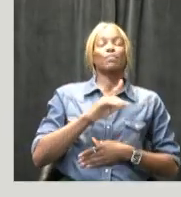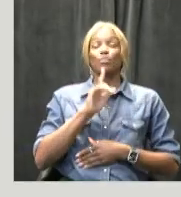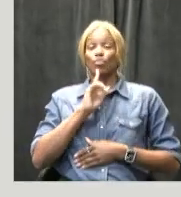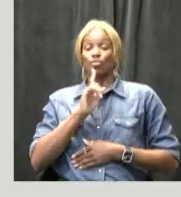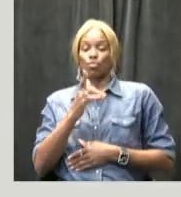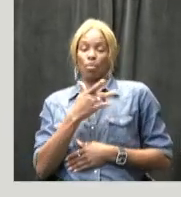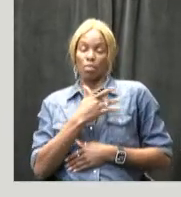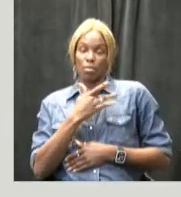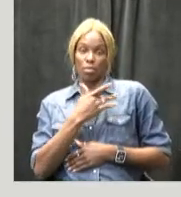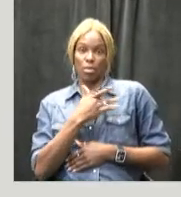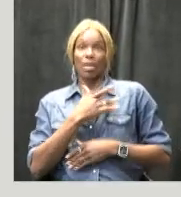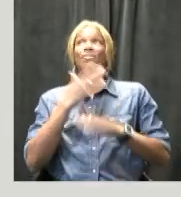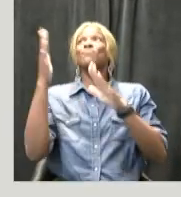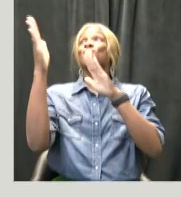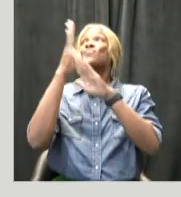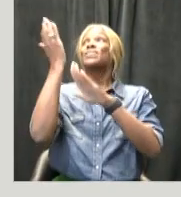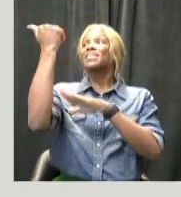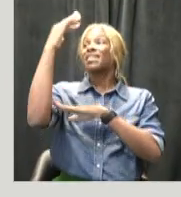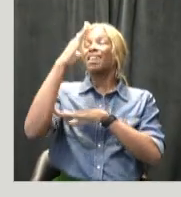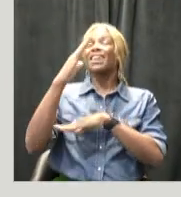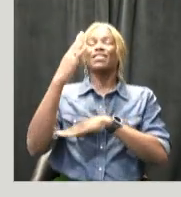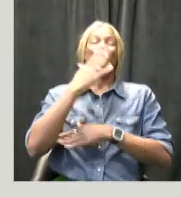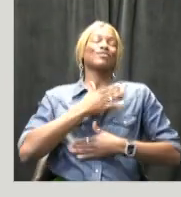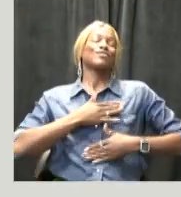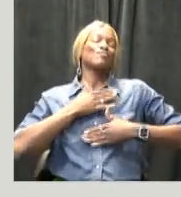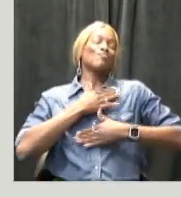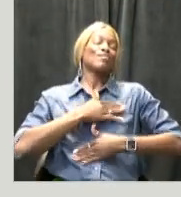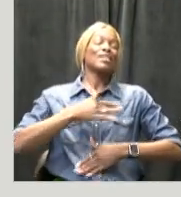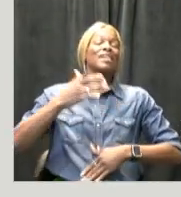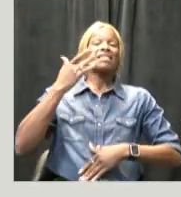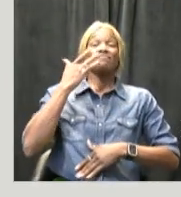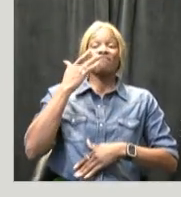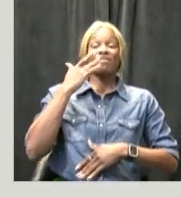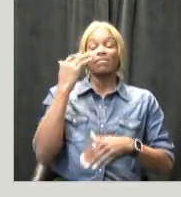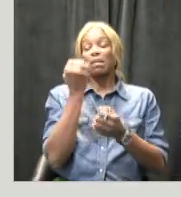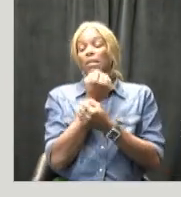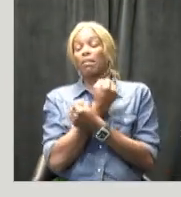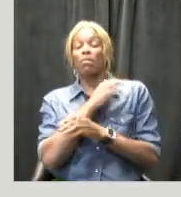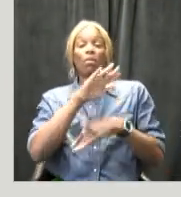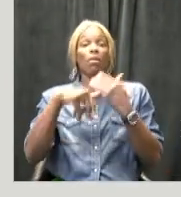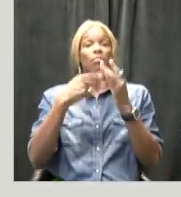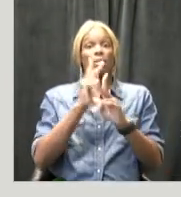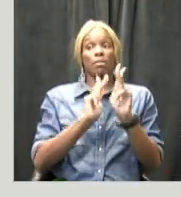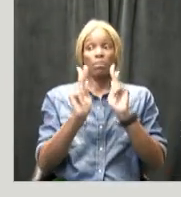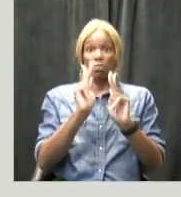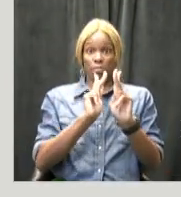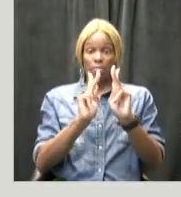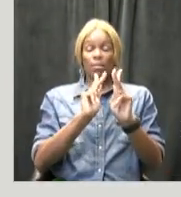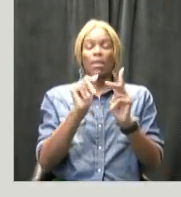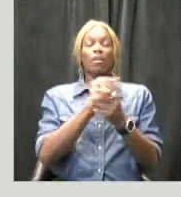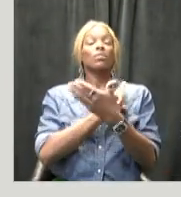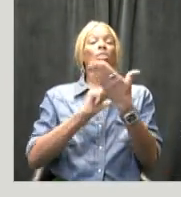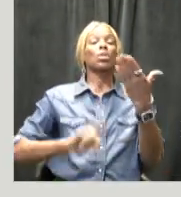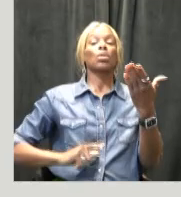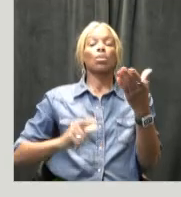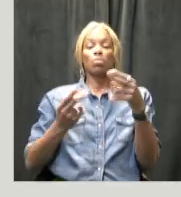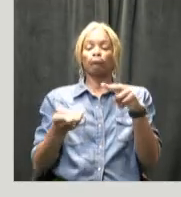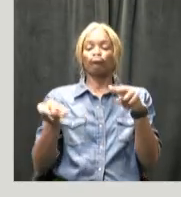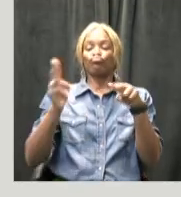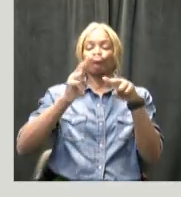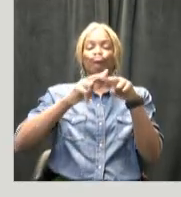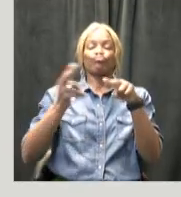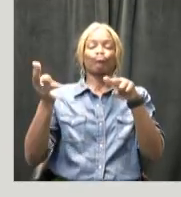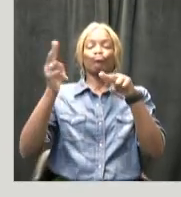praising God and enjoying the favor of all the people. And the Lord added to their number daily